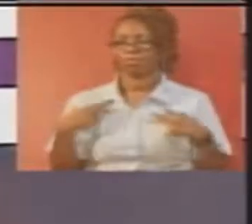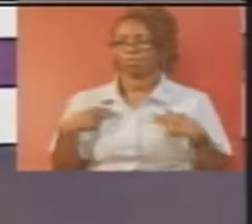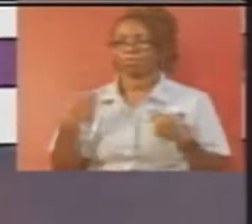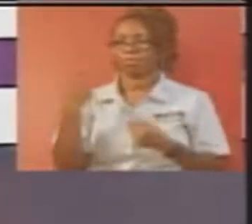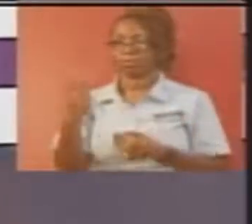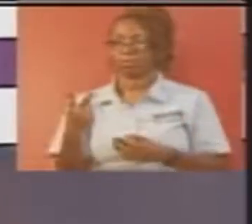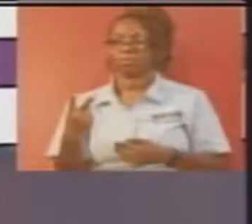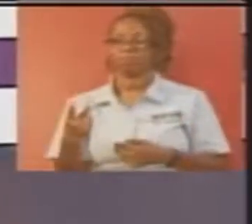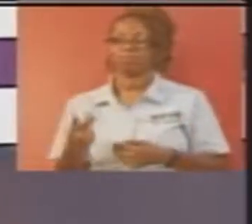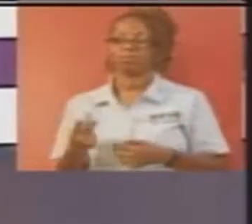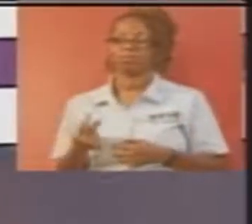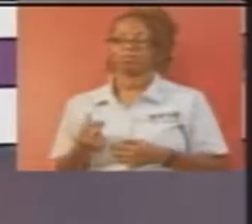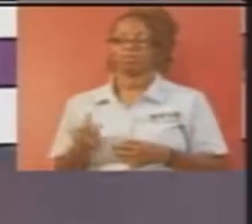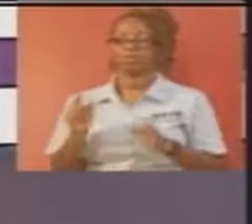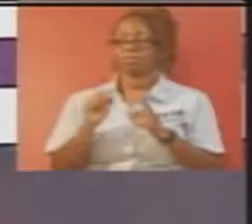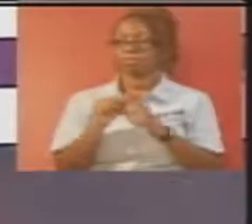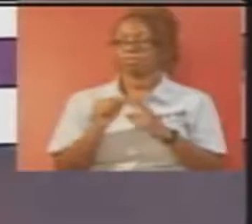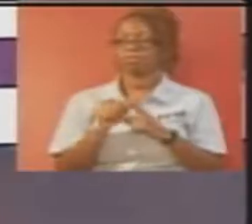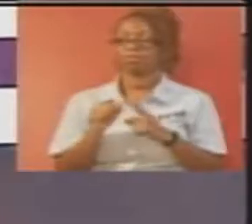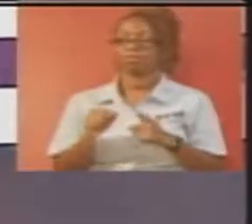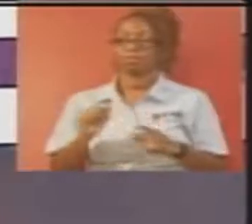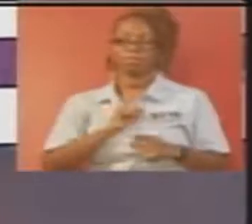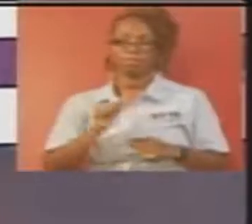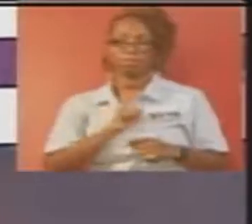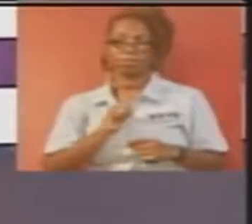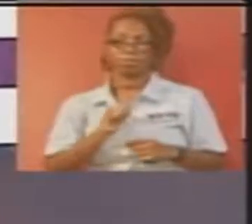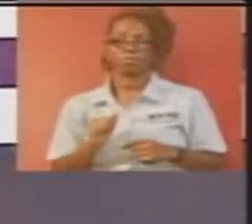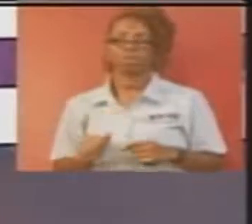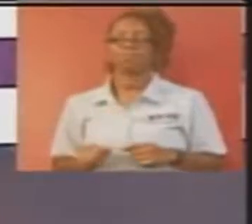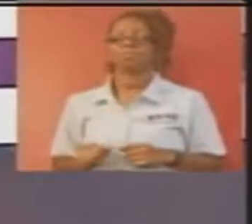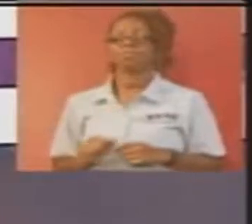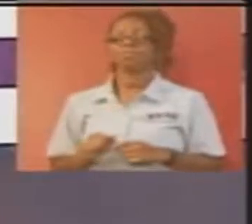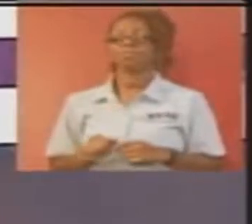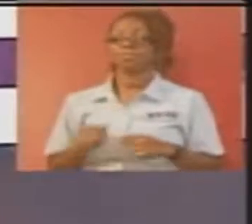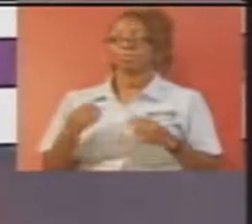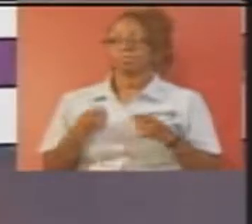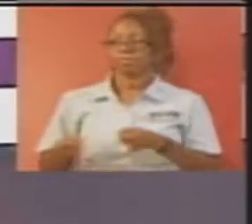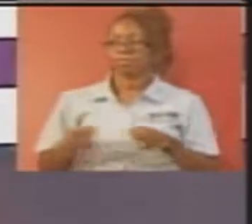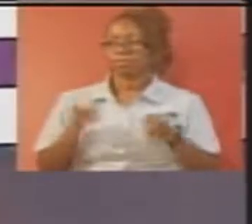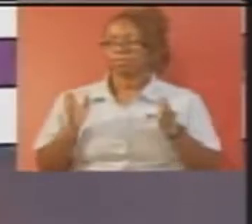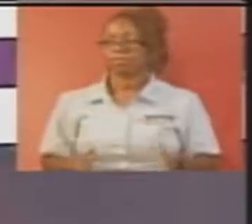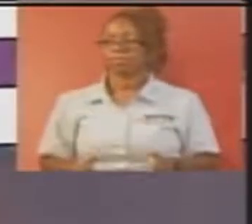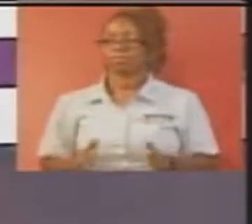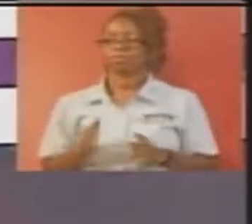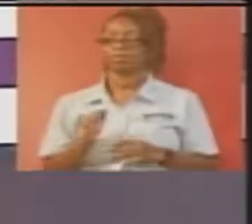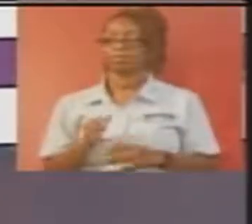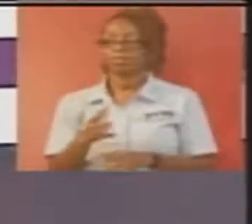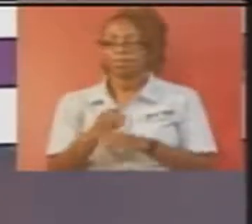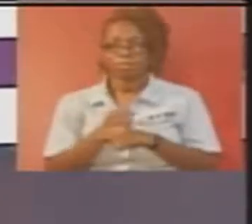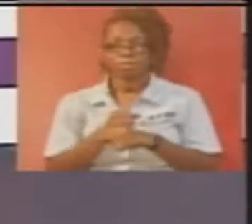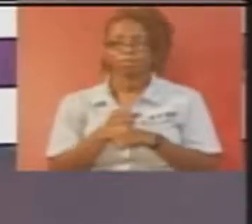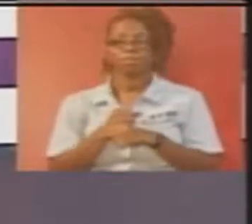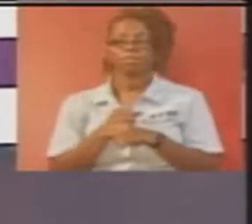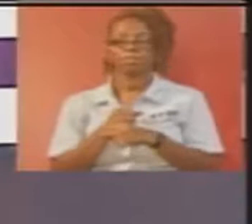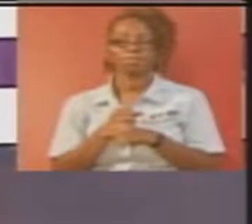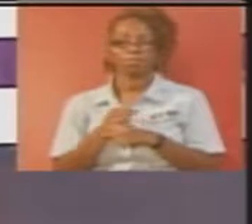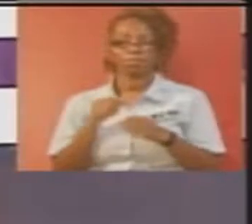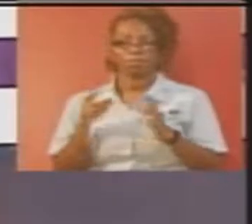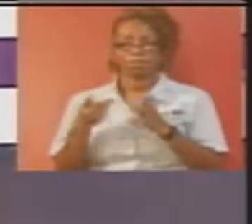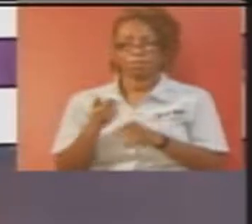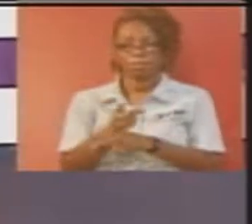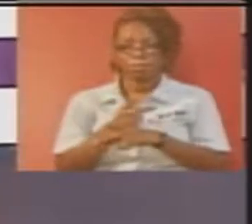Myself, EPI Manager, as the focal point for the receipt, storage, and distribution of the vaccines, and Ms.